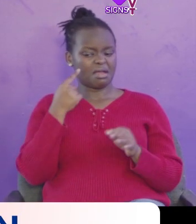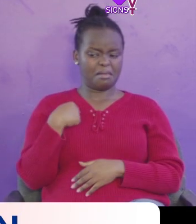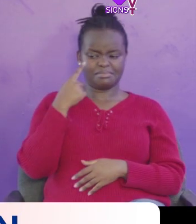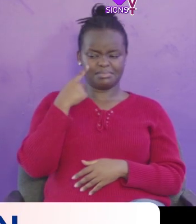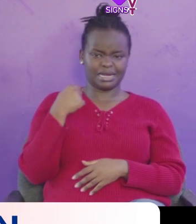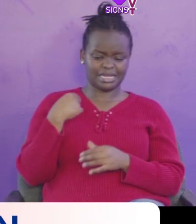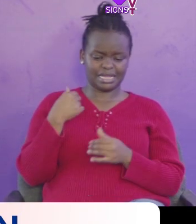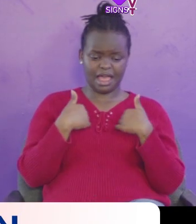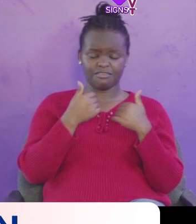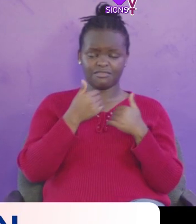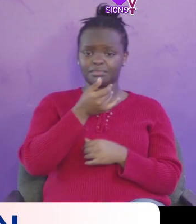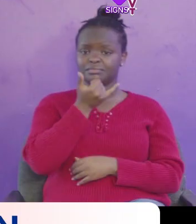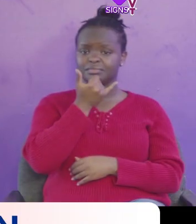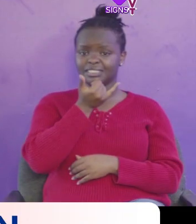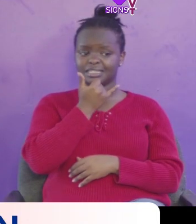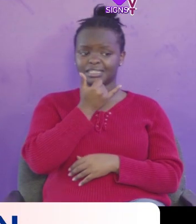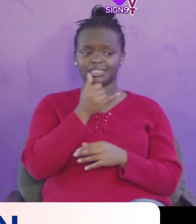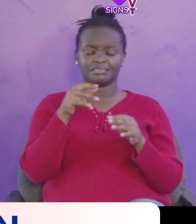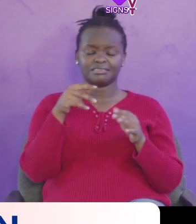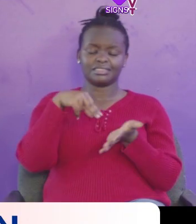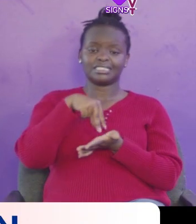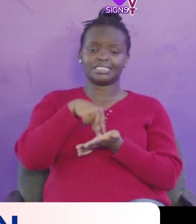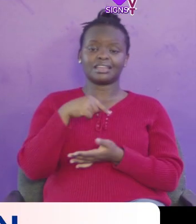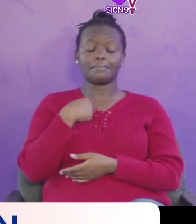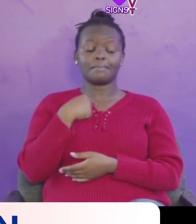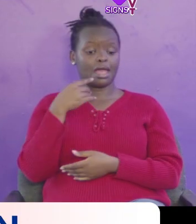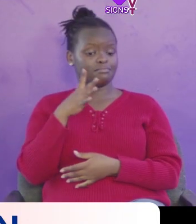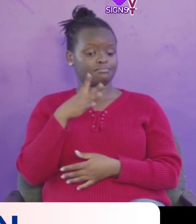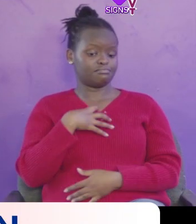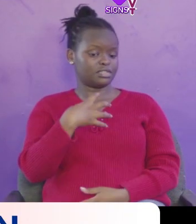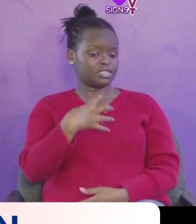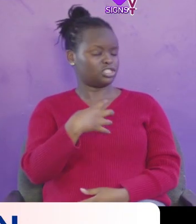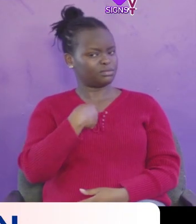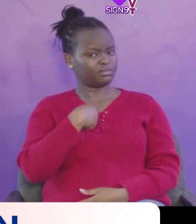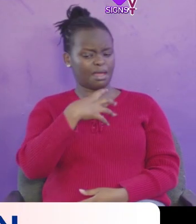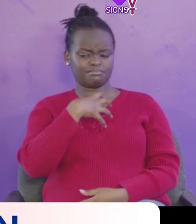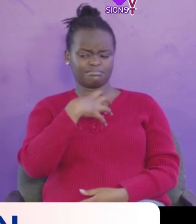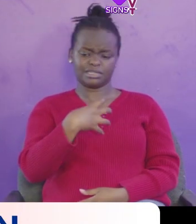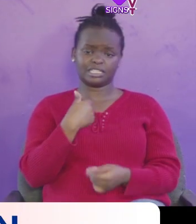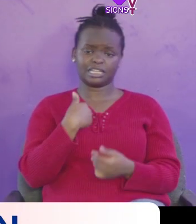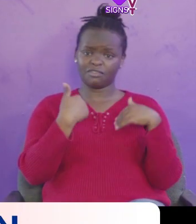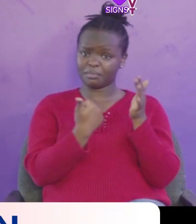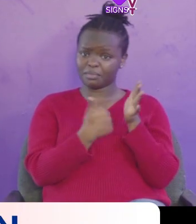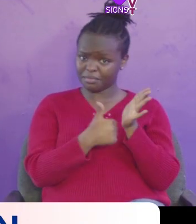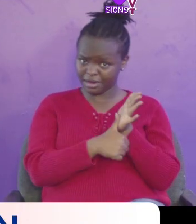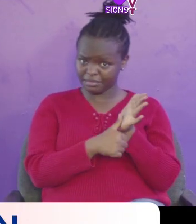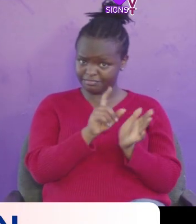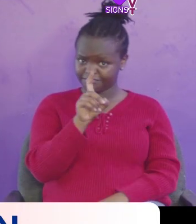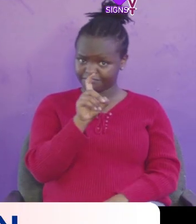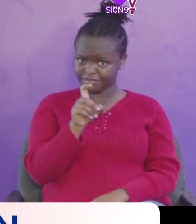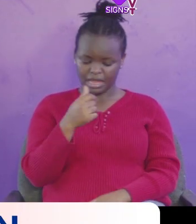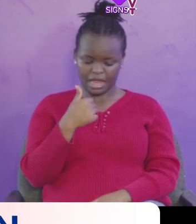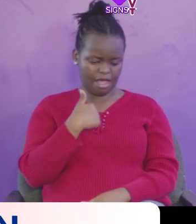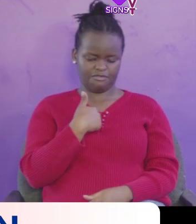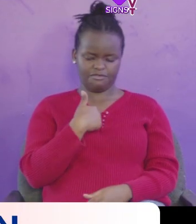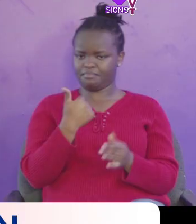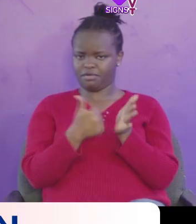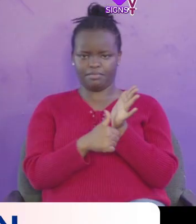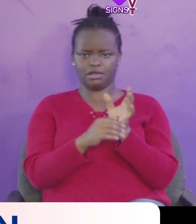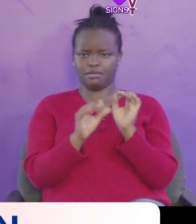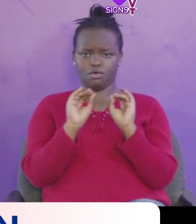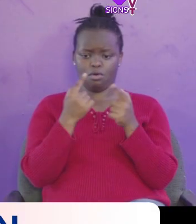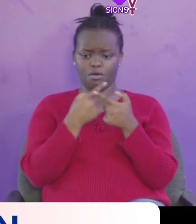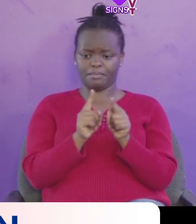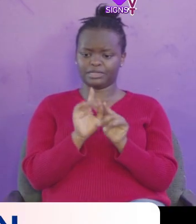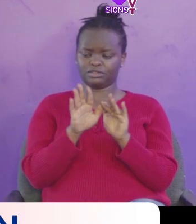leader fulani asimame on media aseme mimi ni Sonko, mimi ni mdosi. Kuna shida na hiyo? Hapana. But